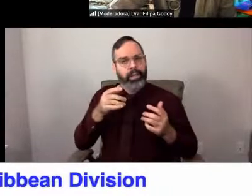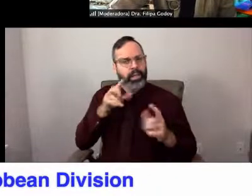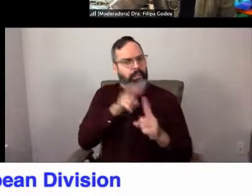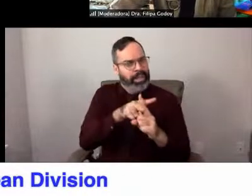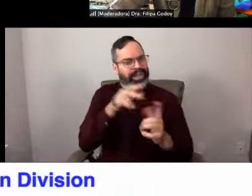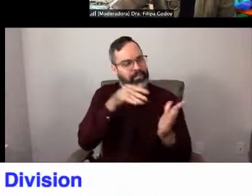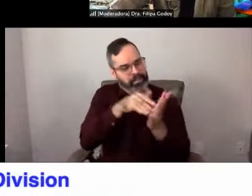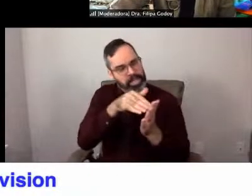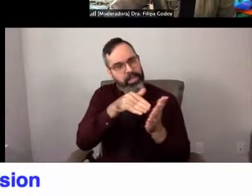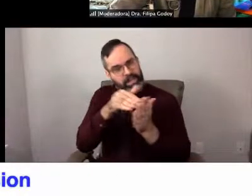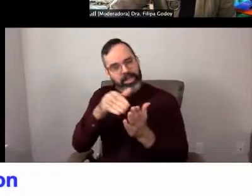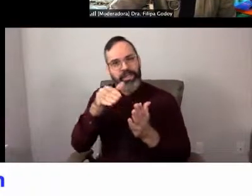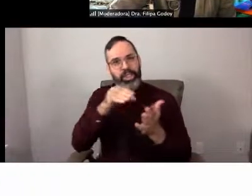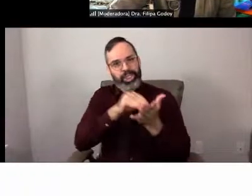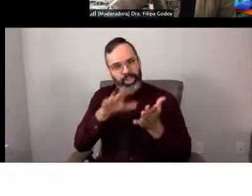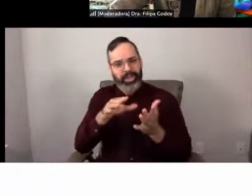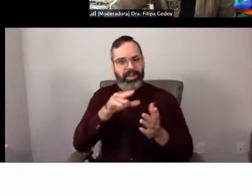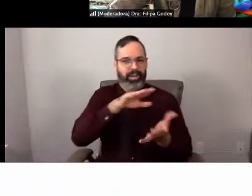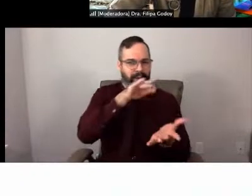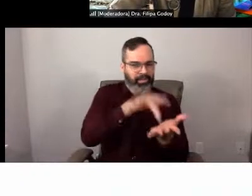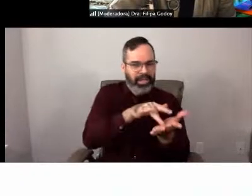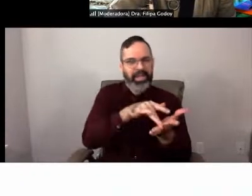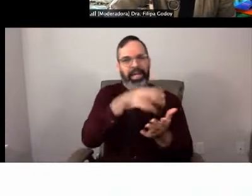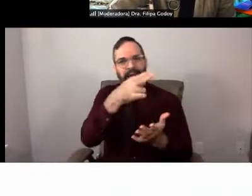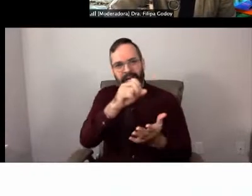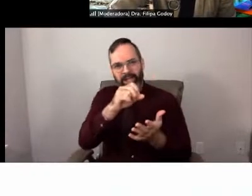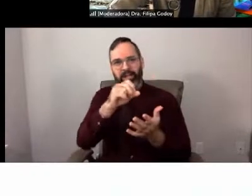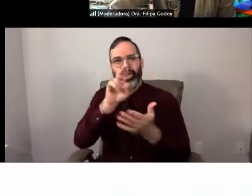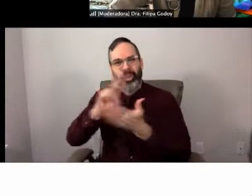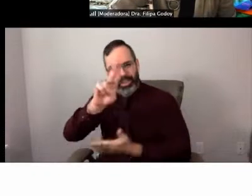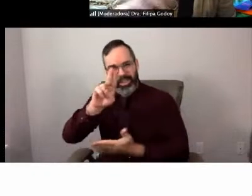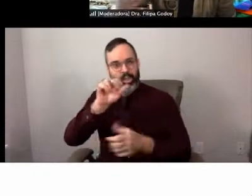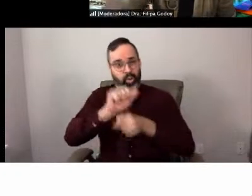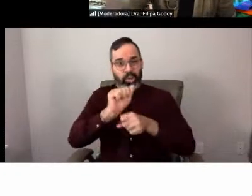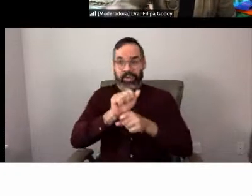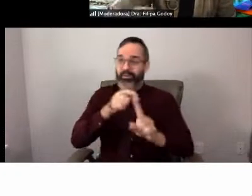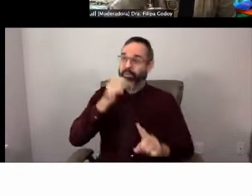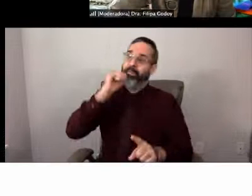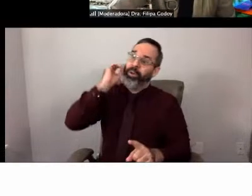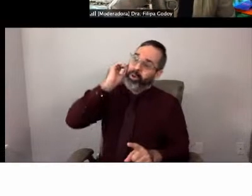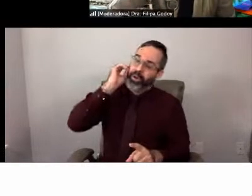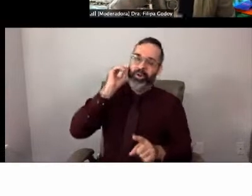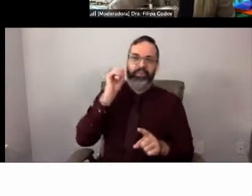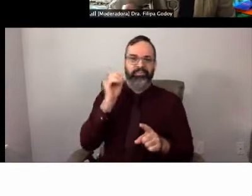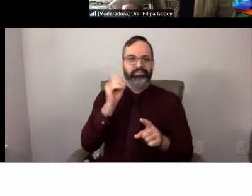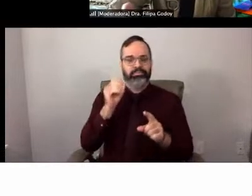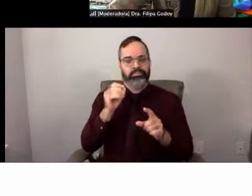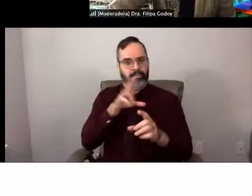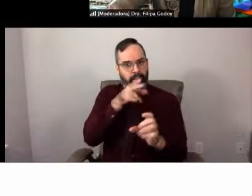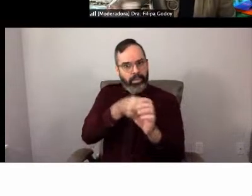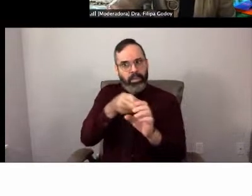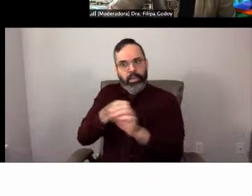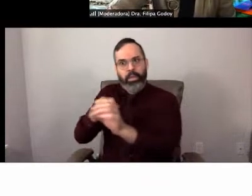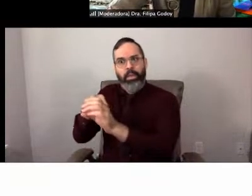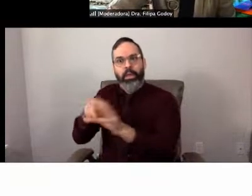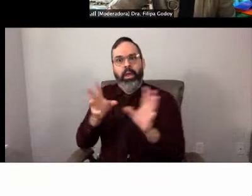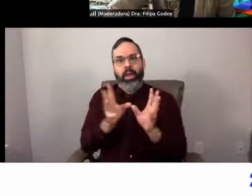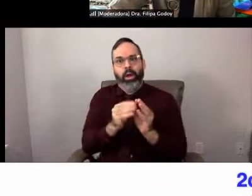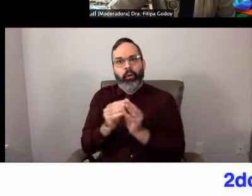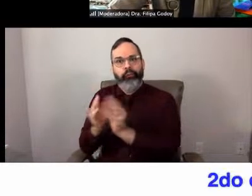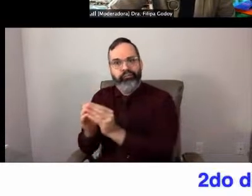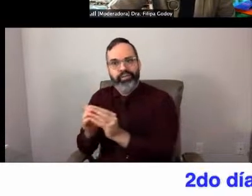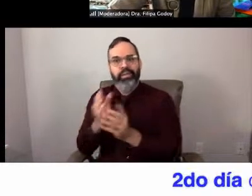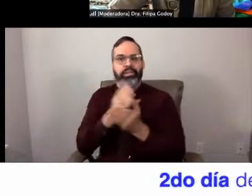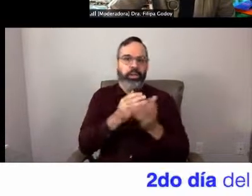middle school, high school, university, working from home, doing a lot of conferences, some with teachers who